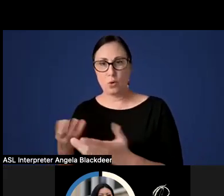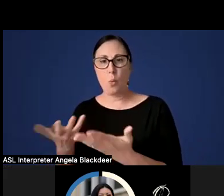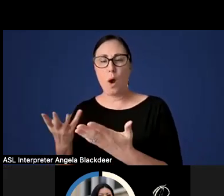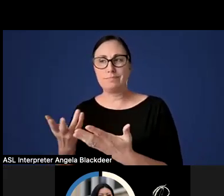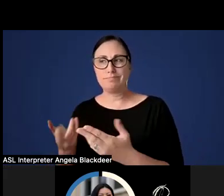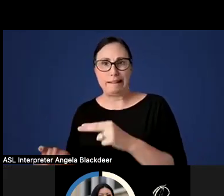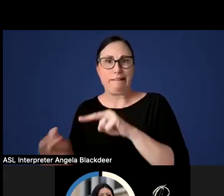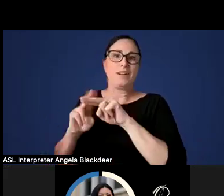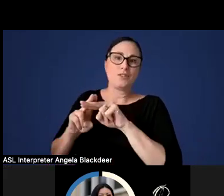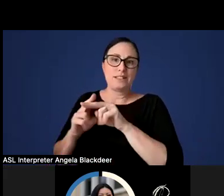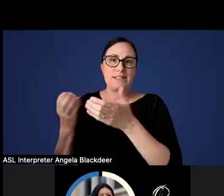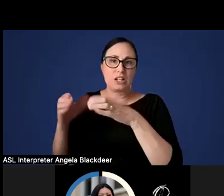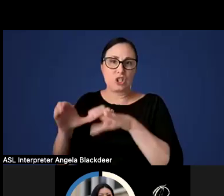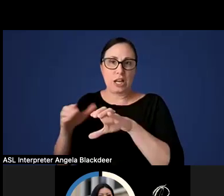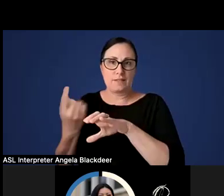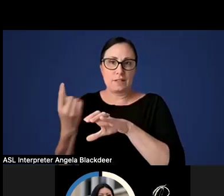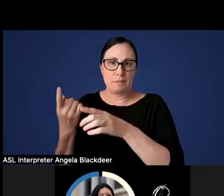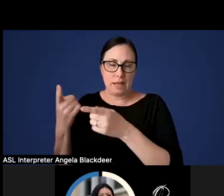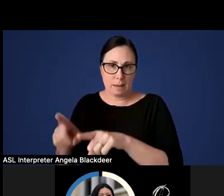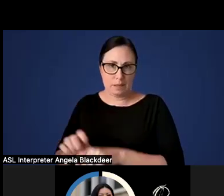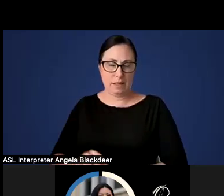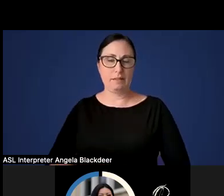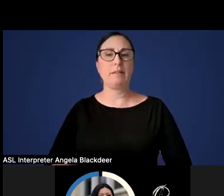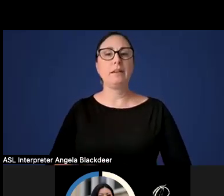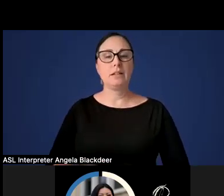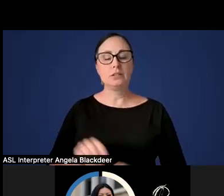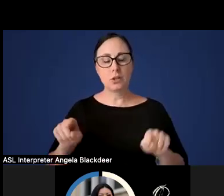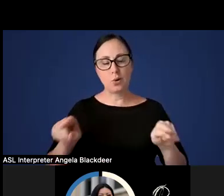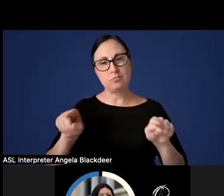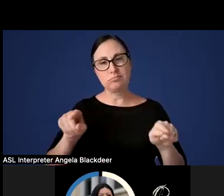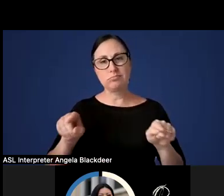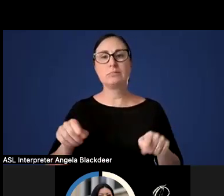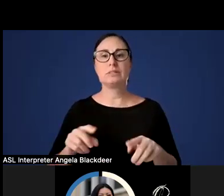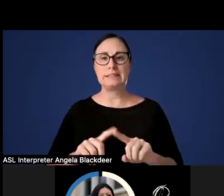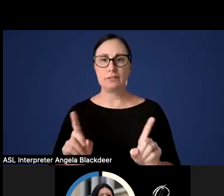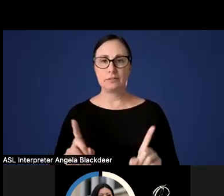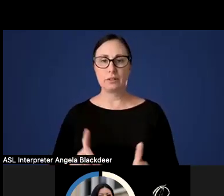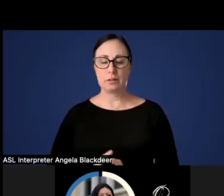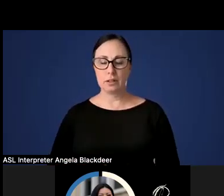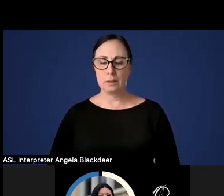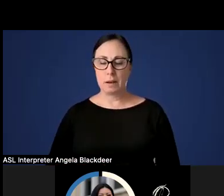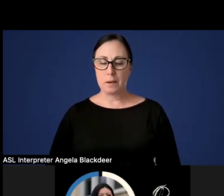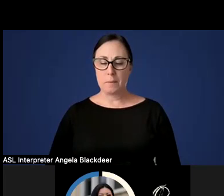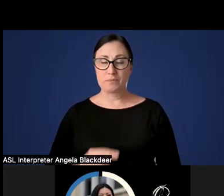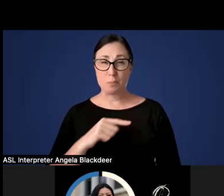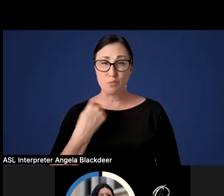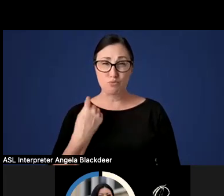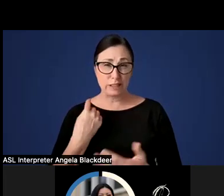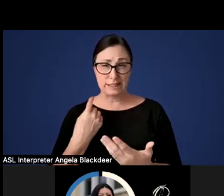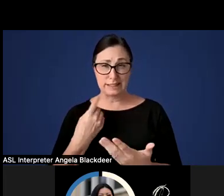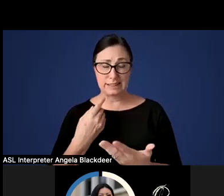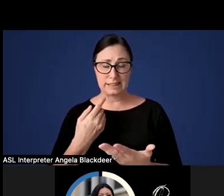of um, impact something happening. And so when I think about risk factors